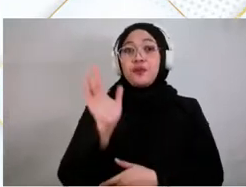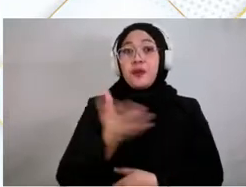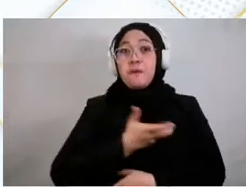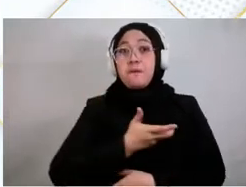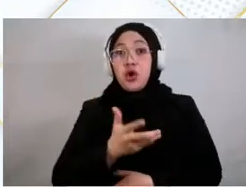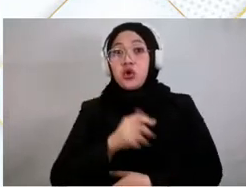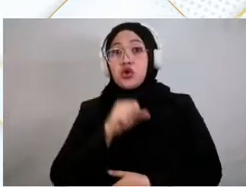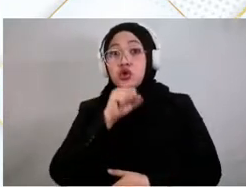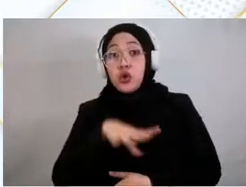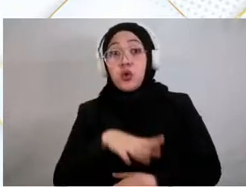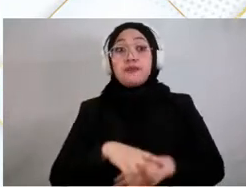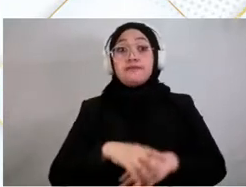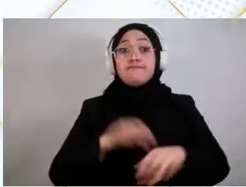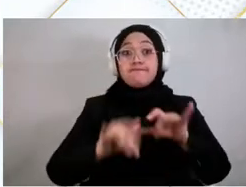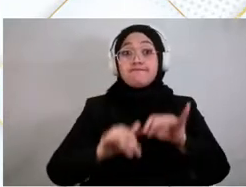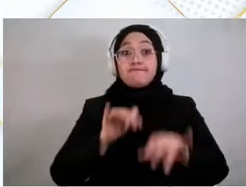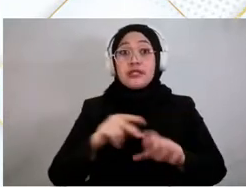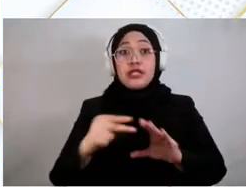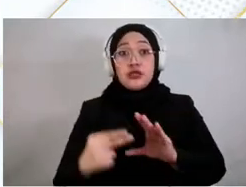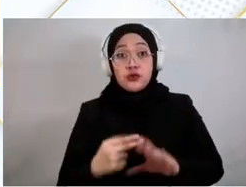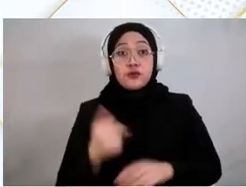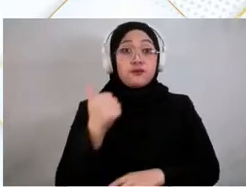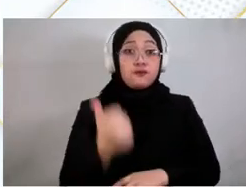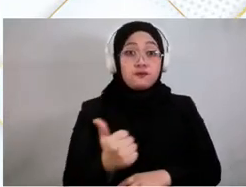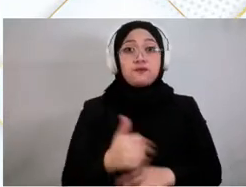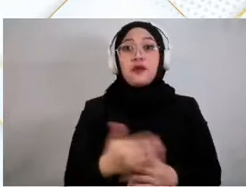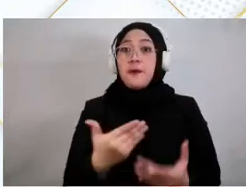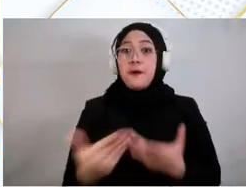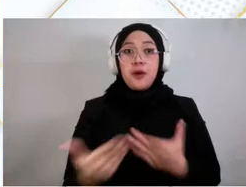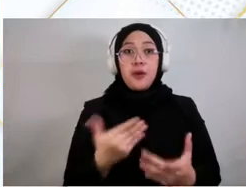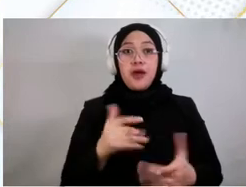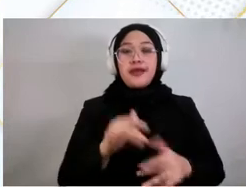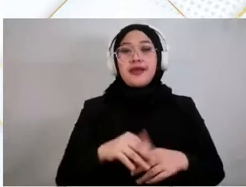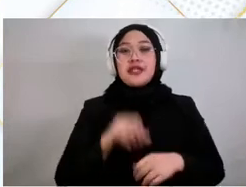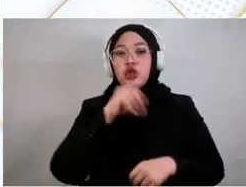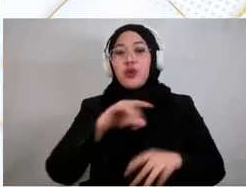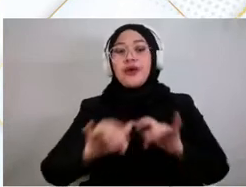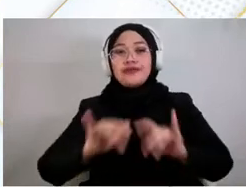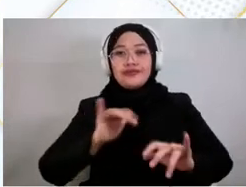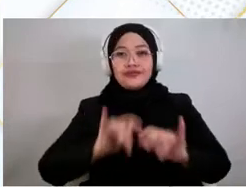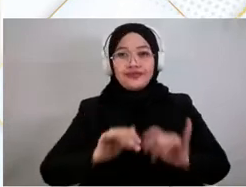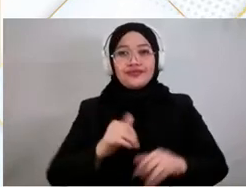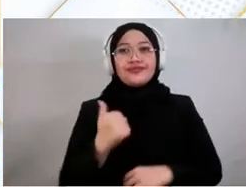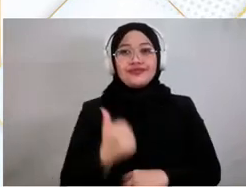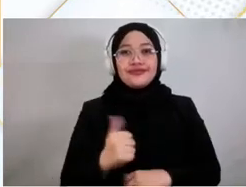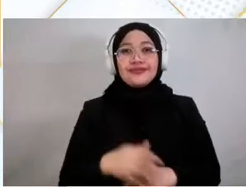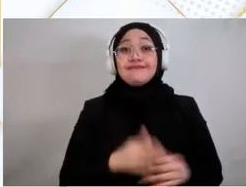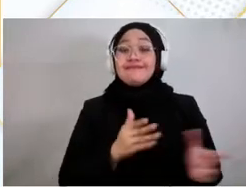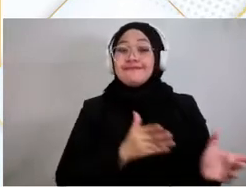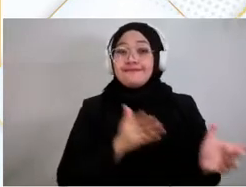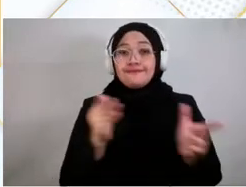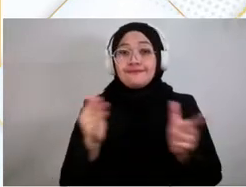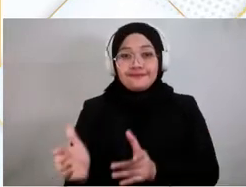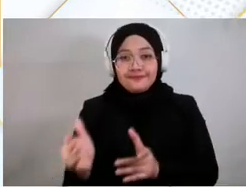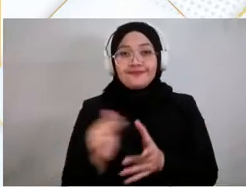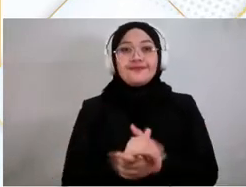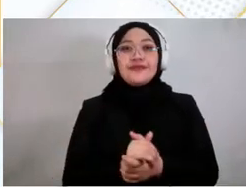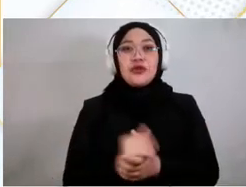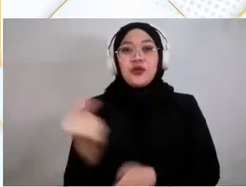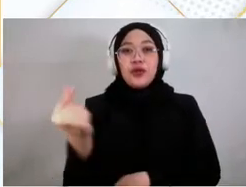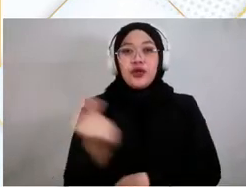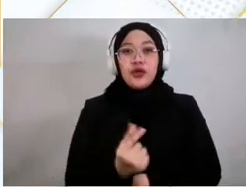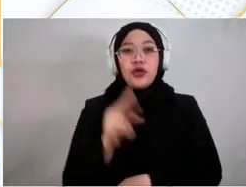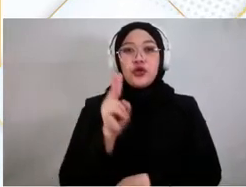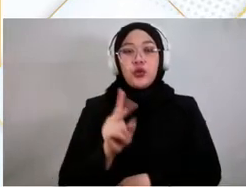answer through Zoom, we invite you to please do that and type in your answers through Zoom. Now, moving on, I am going to invite to